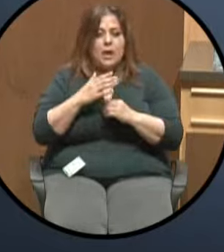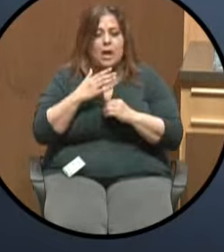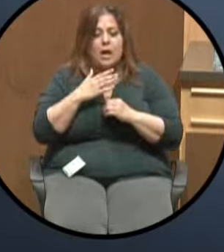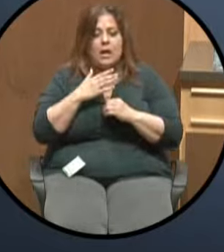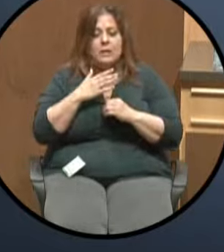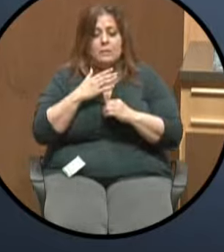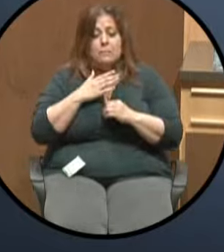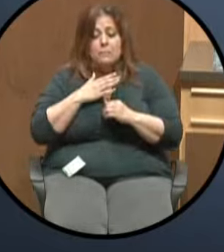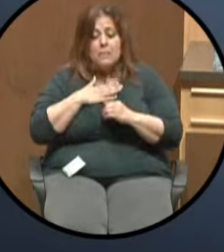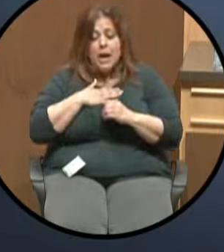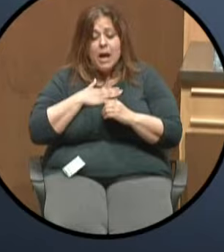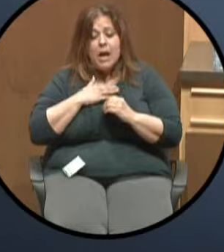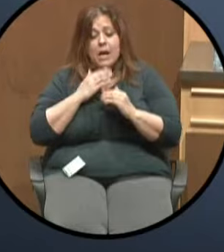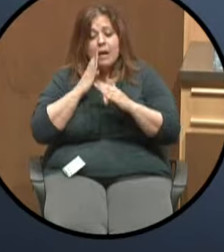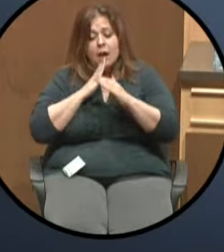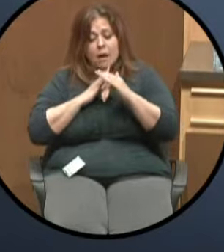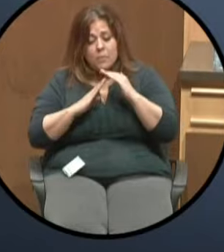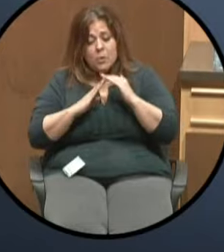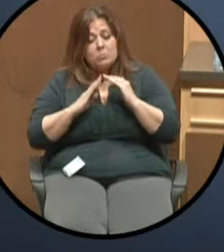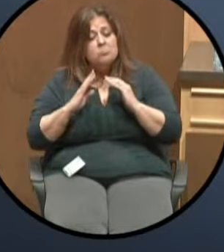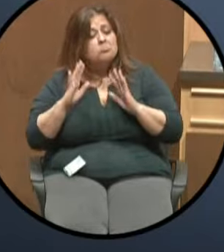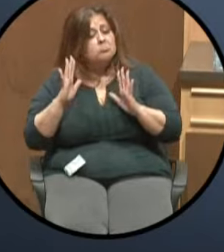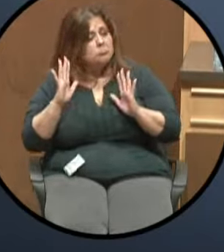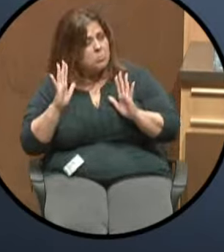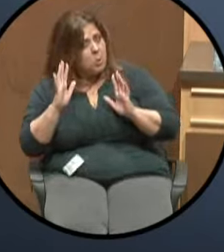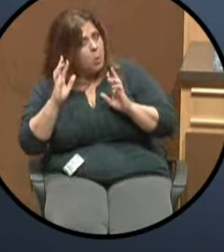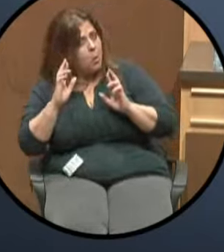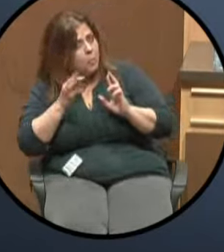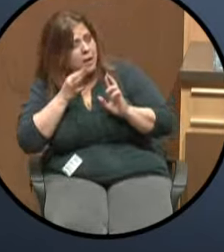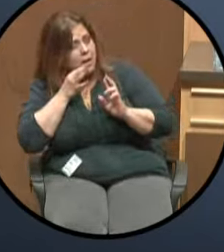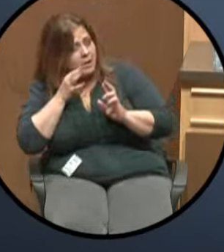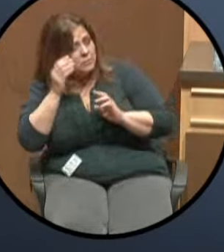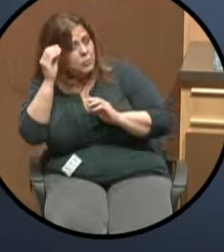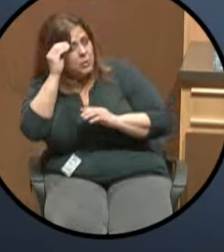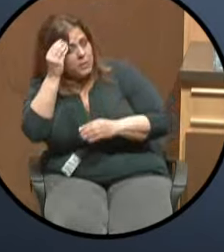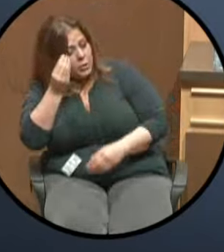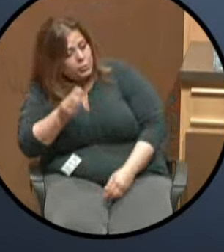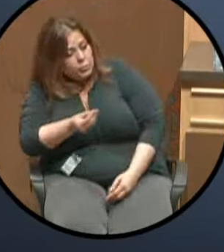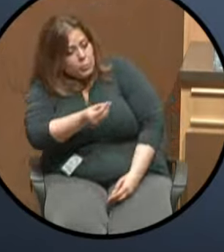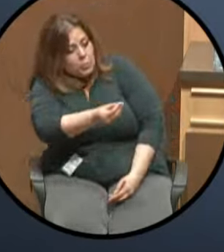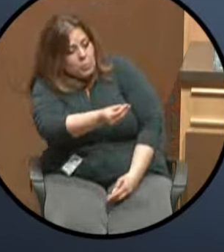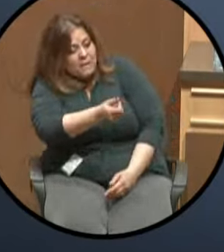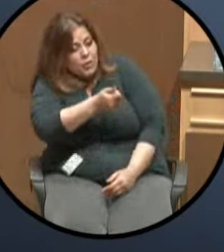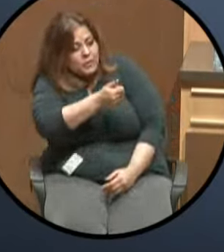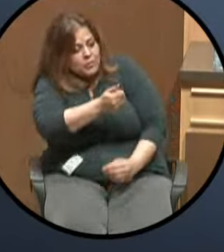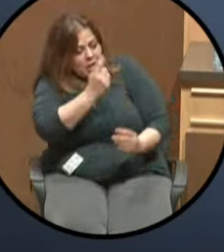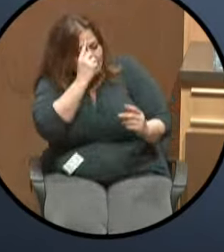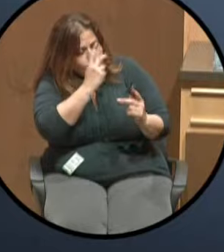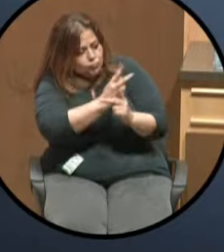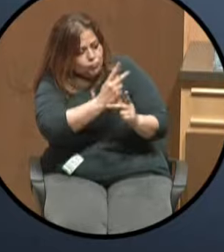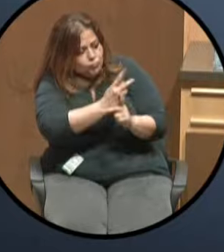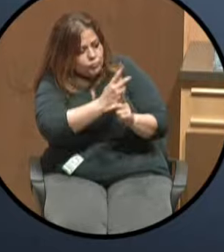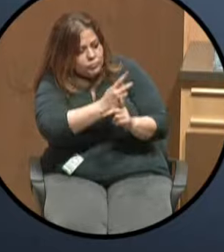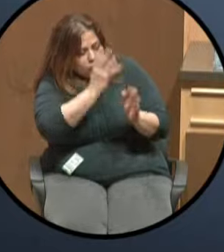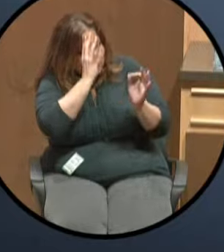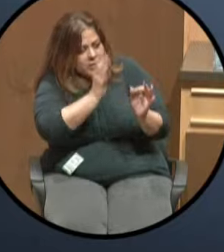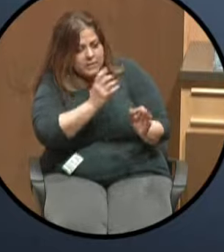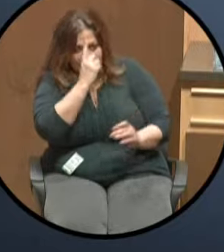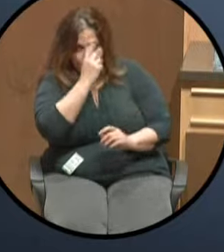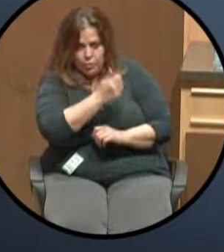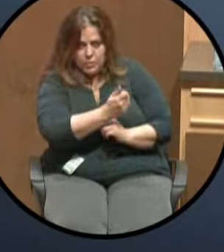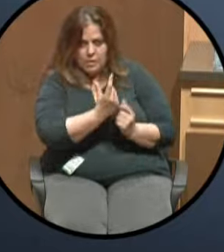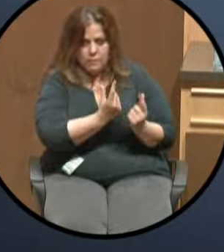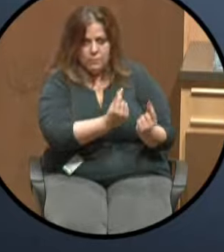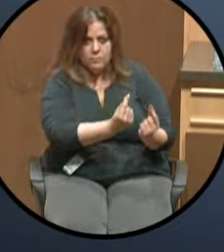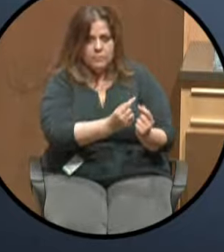an expert opinion for people to mull over and think and use to make decisions. I